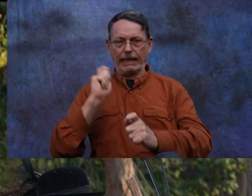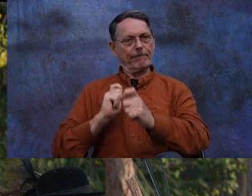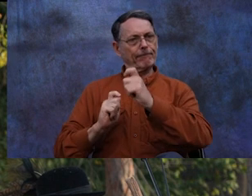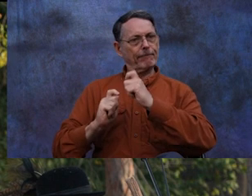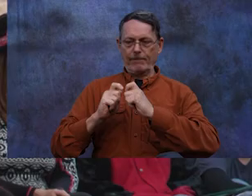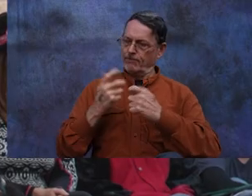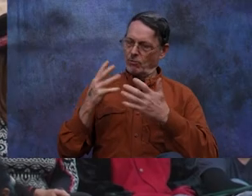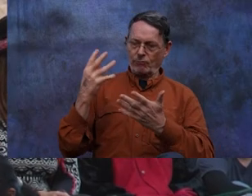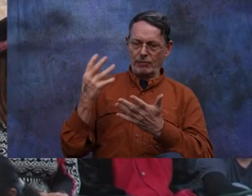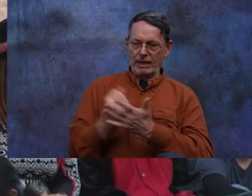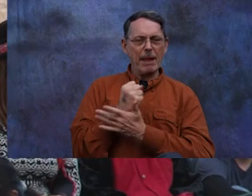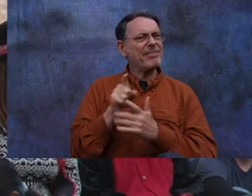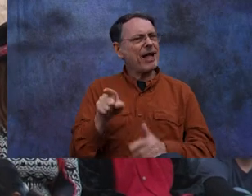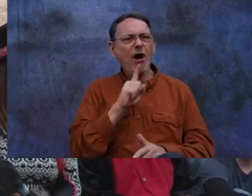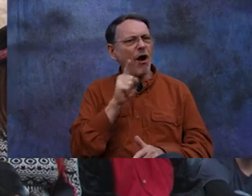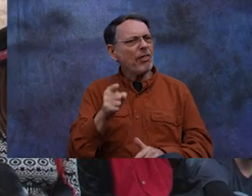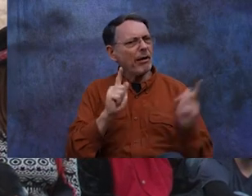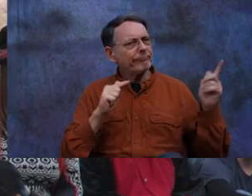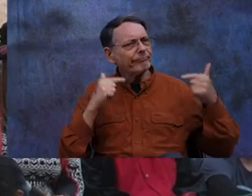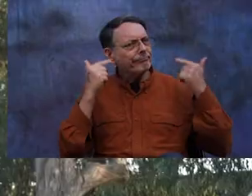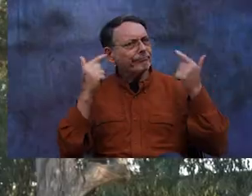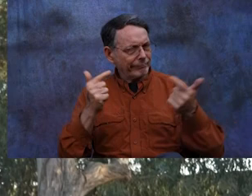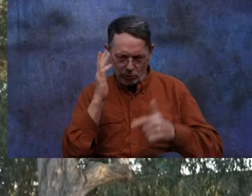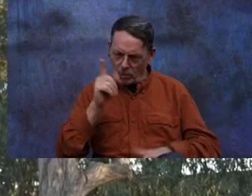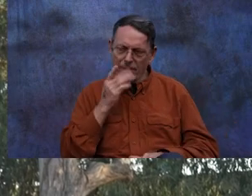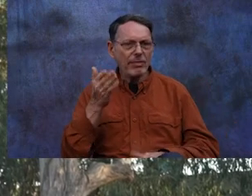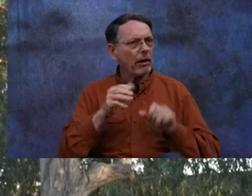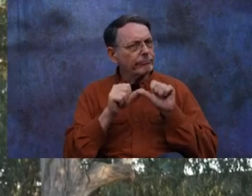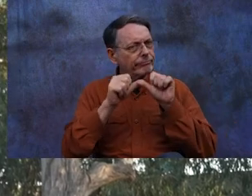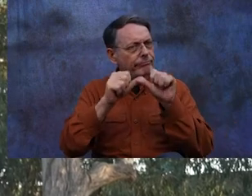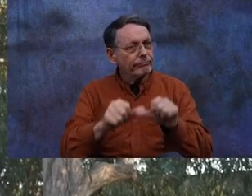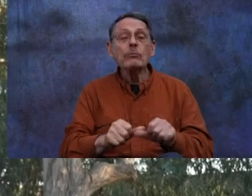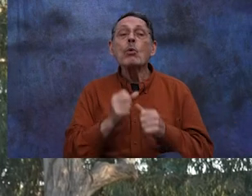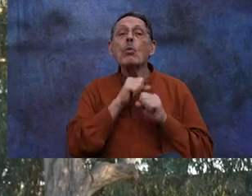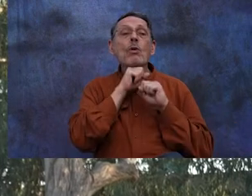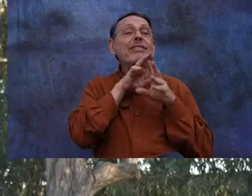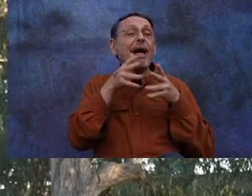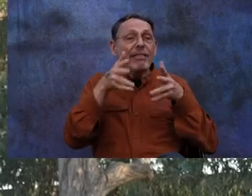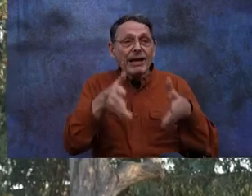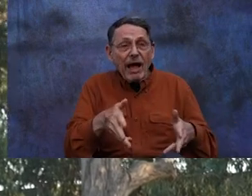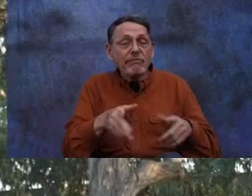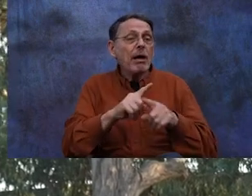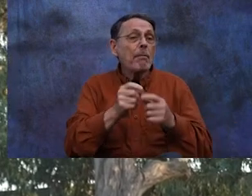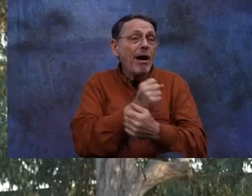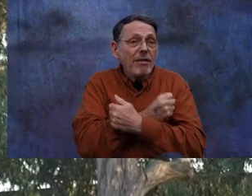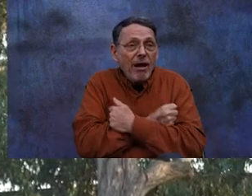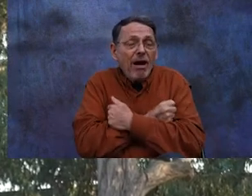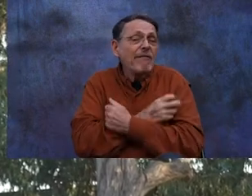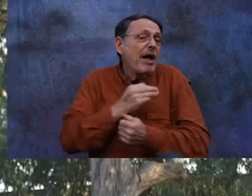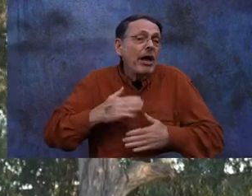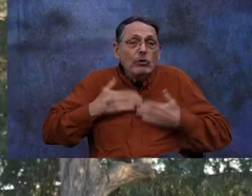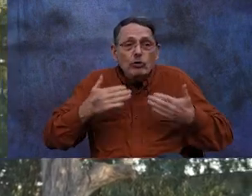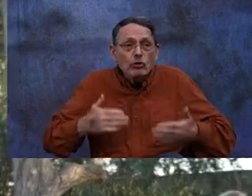they've always been there for you and they always will be. And with nothing left but love and joy